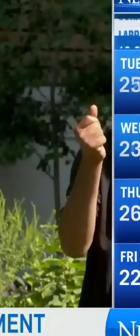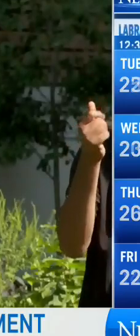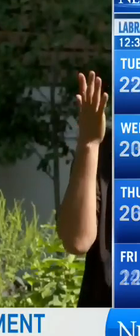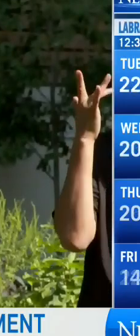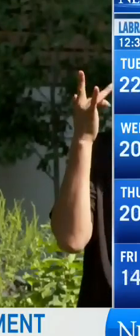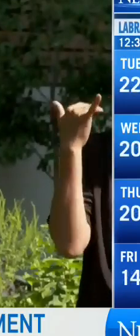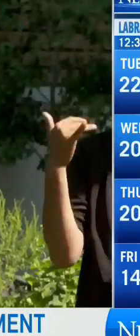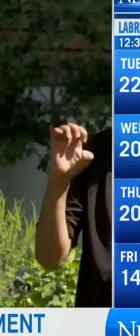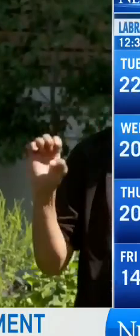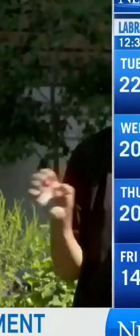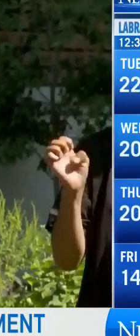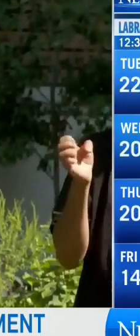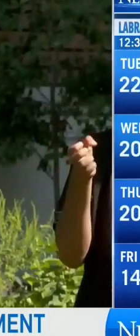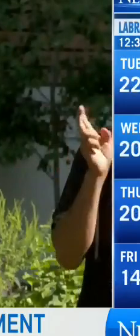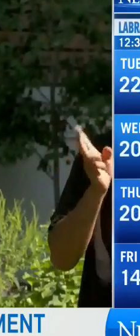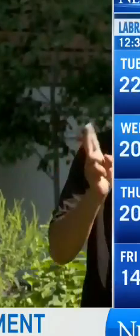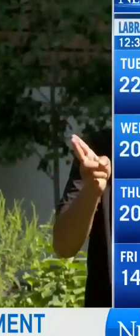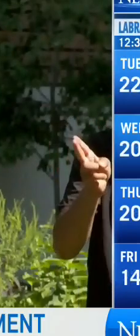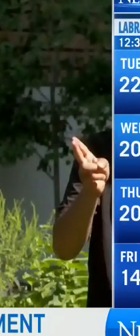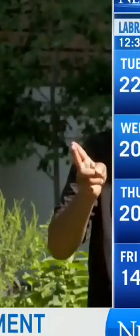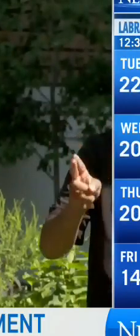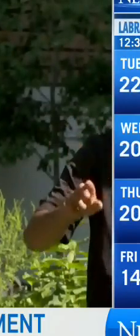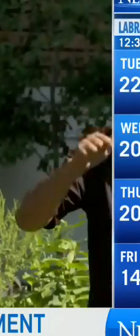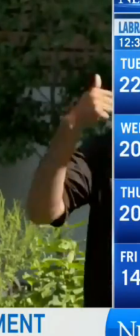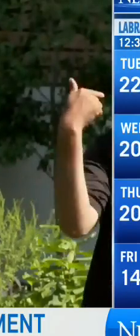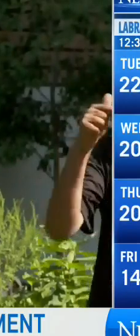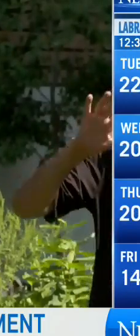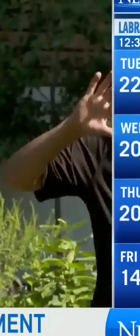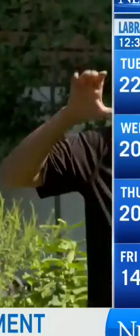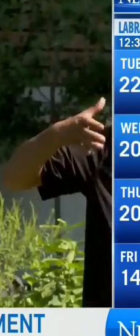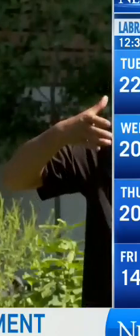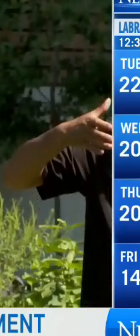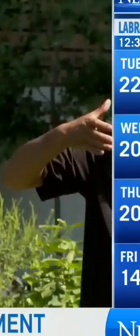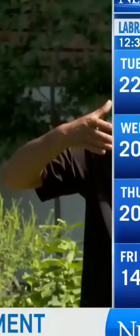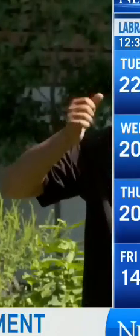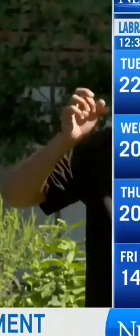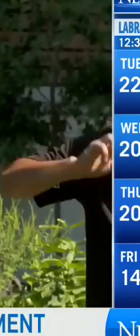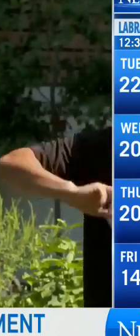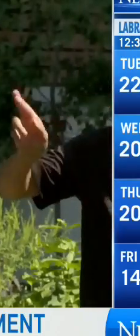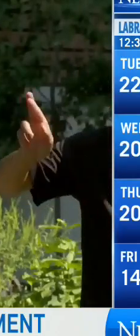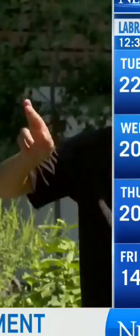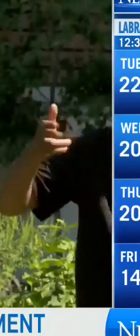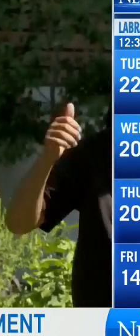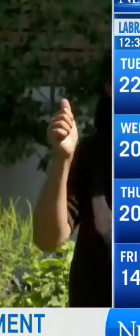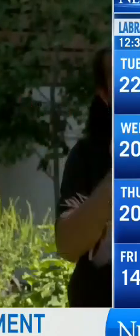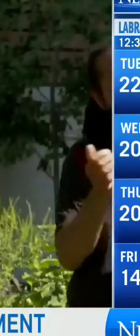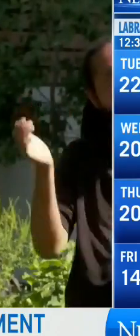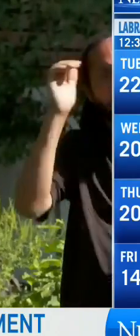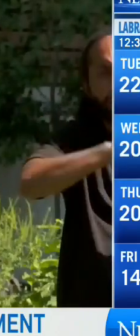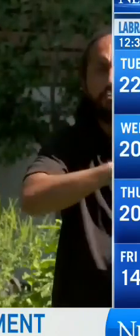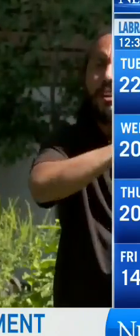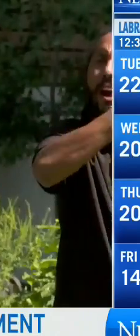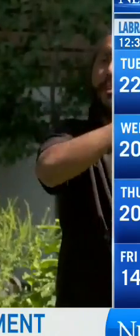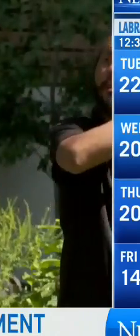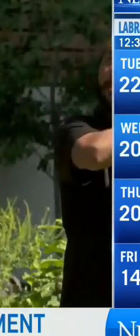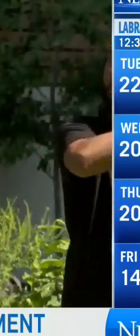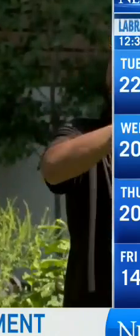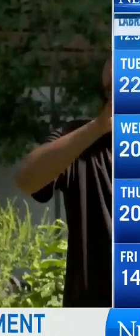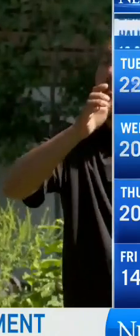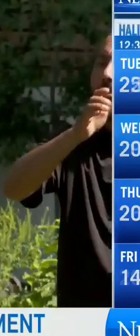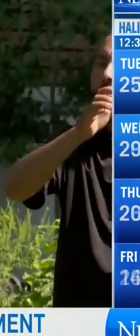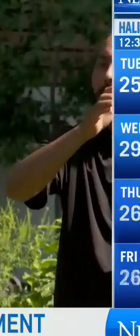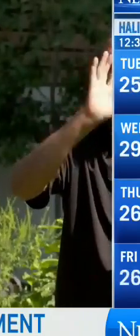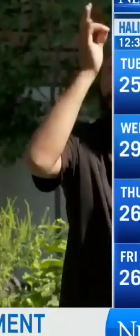urgent. The Green Party stands ready to do that, both with the other national parties and also, of course, with our